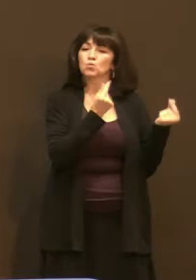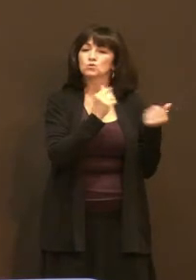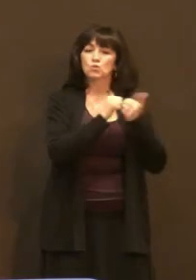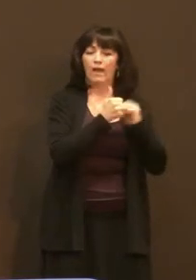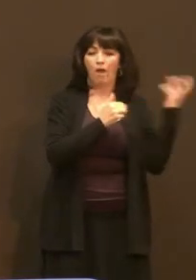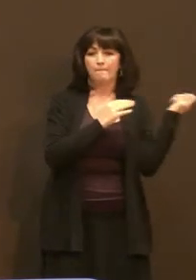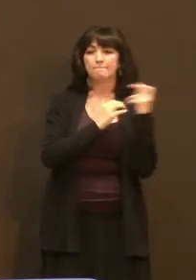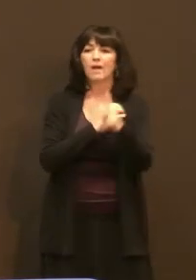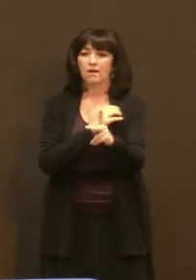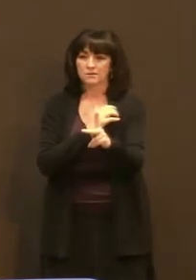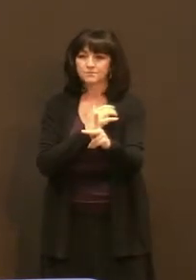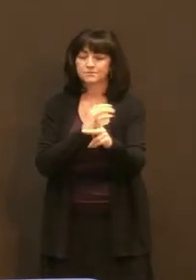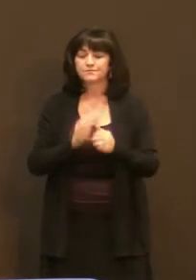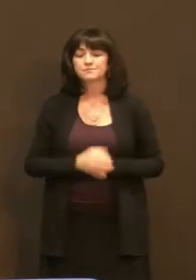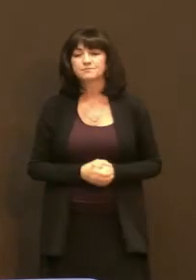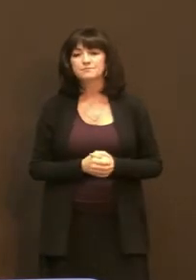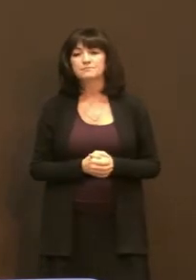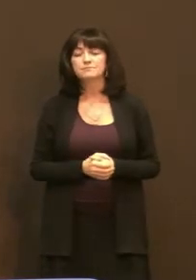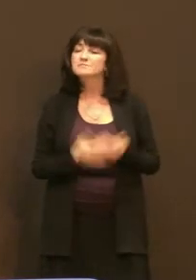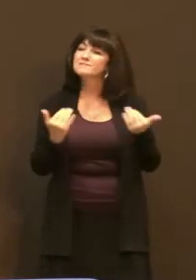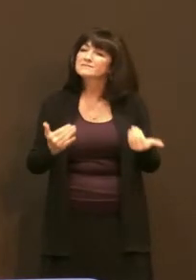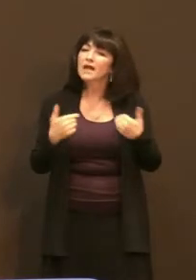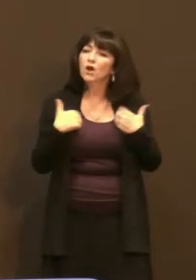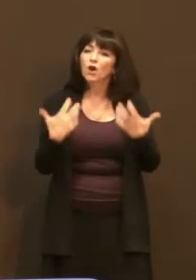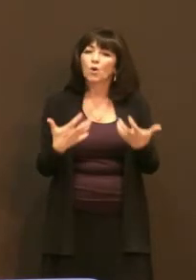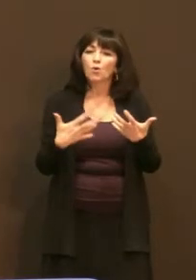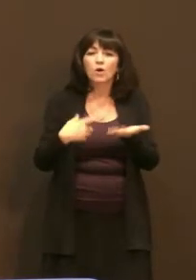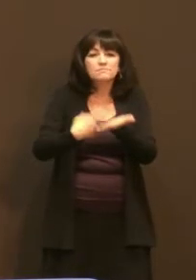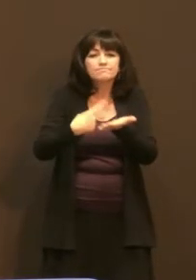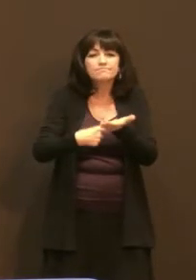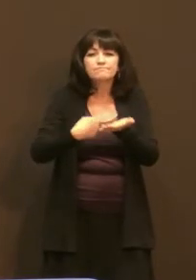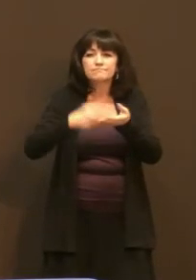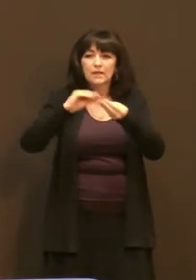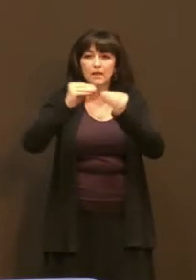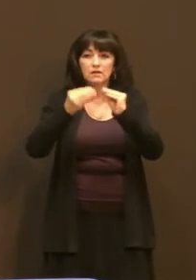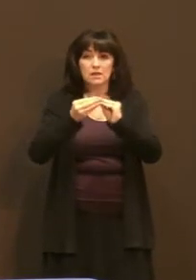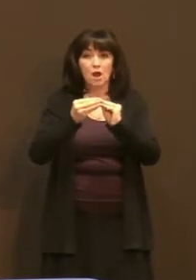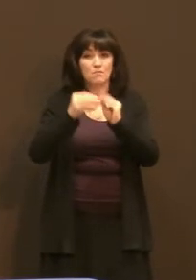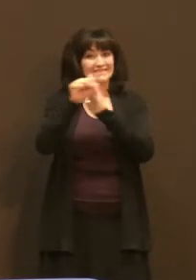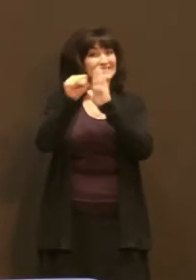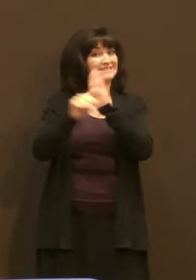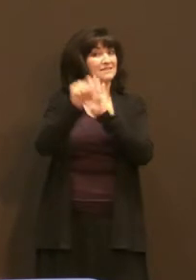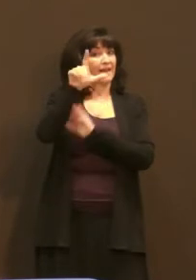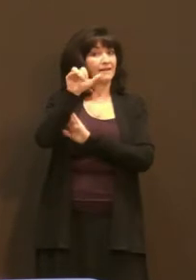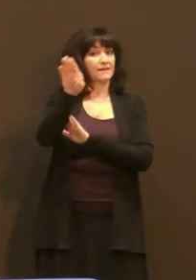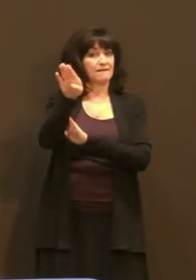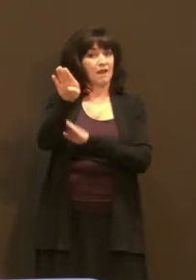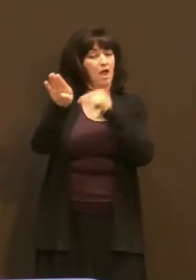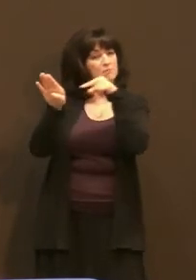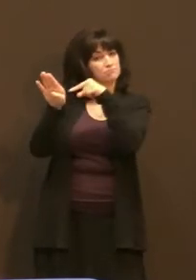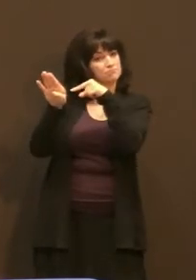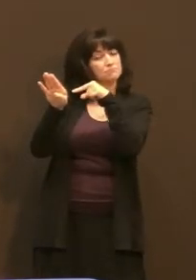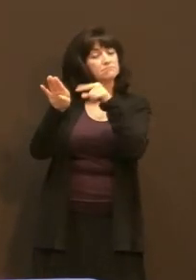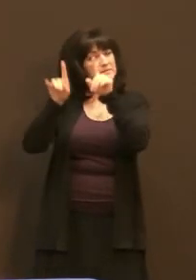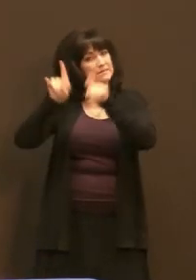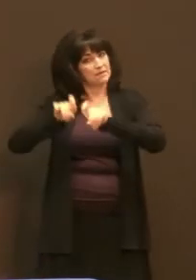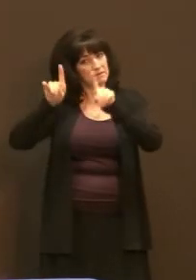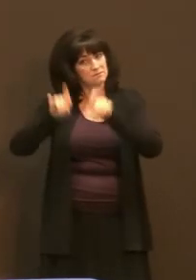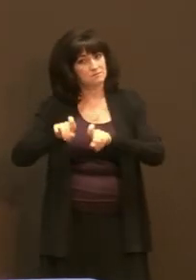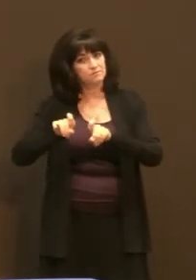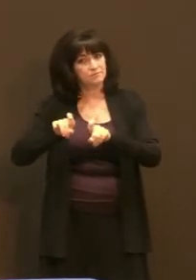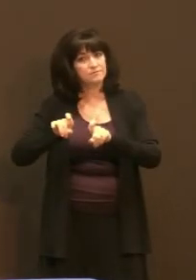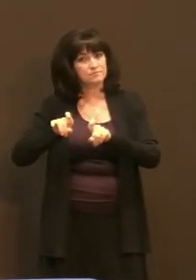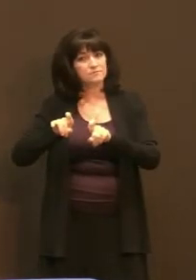testing numbers. So in our state lab total now, we've tested 2,016 individuals.